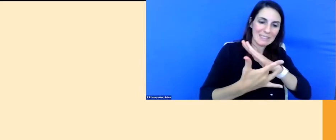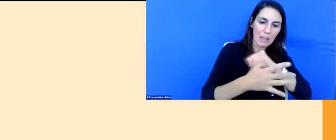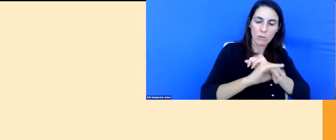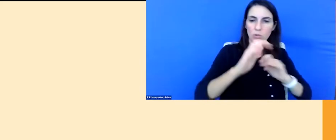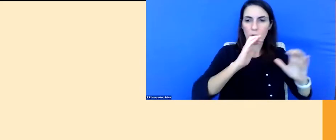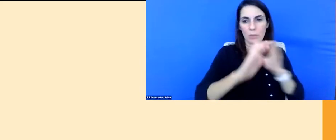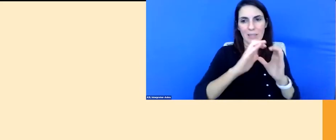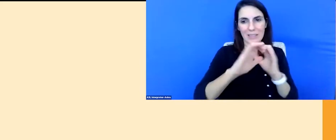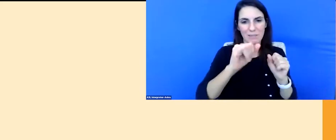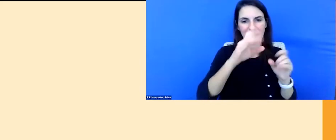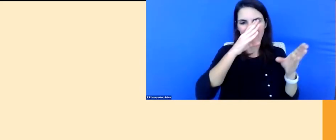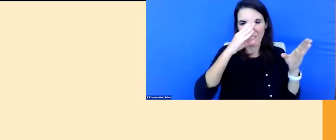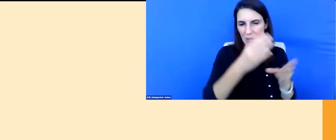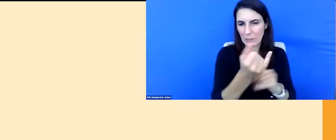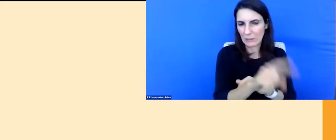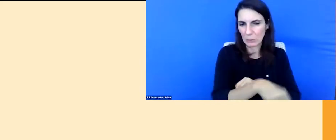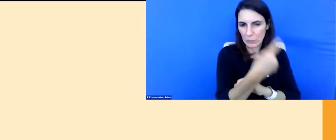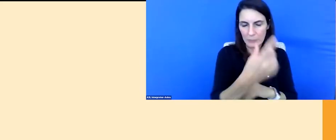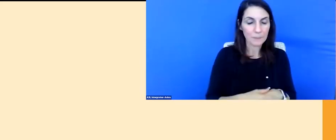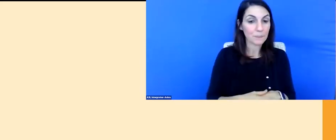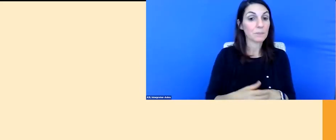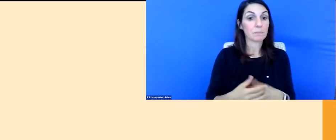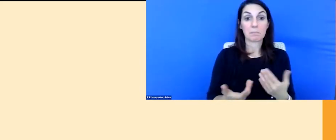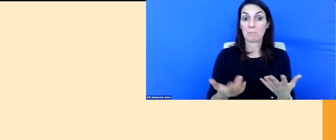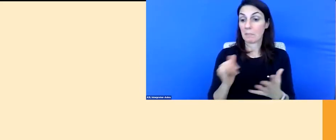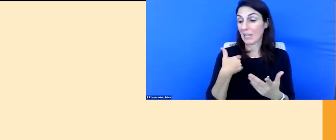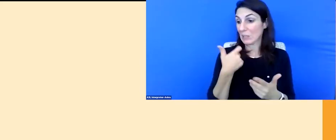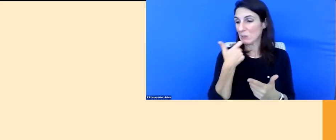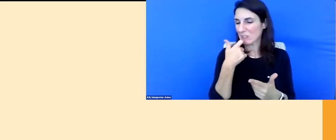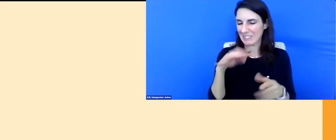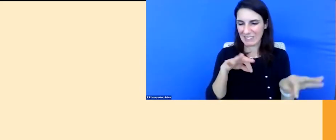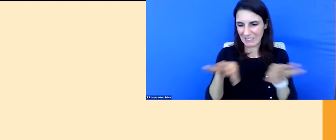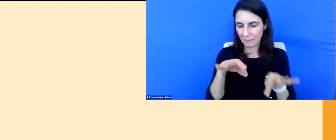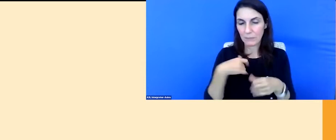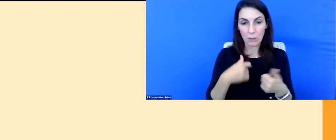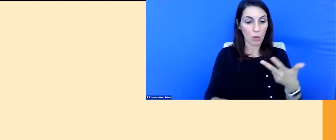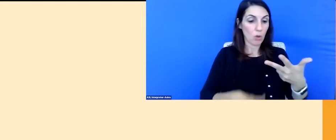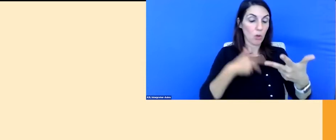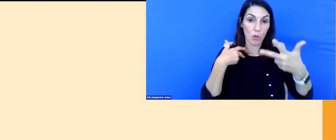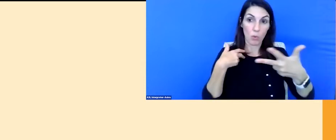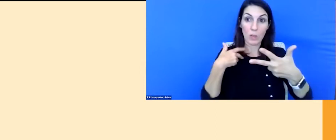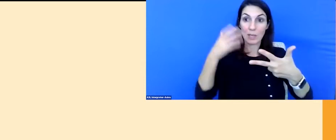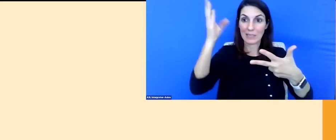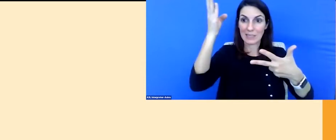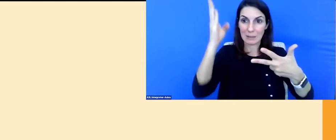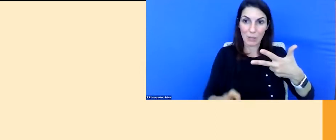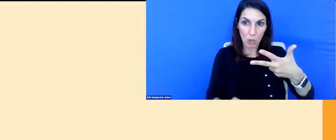communication. As I told you, we're going to have 3 speakers.